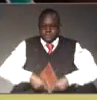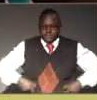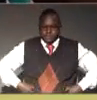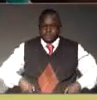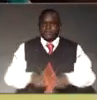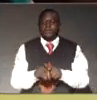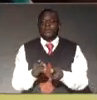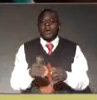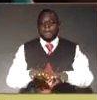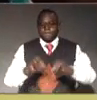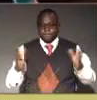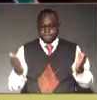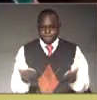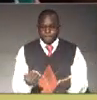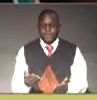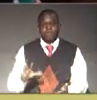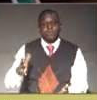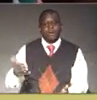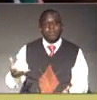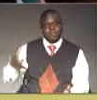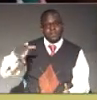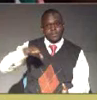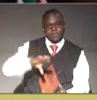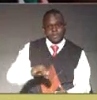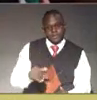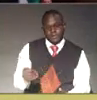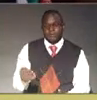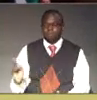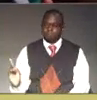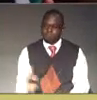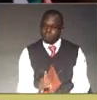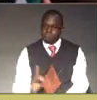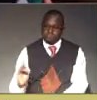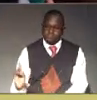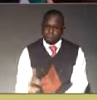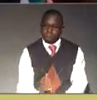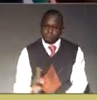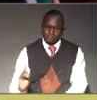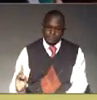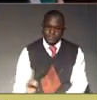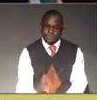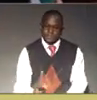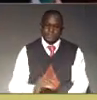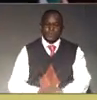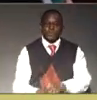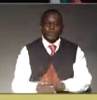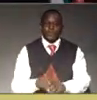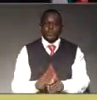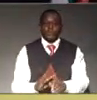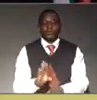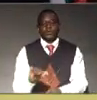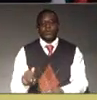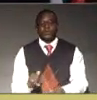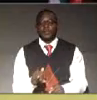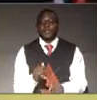filled the basin with water. Then one after the other, he washed the feet of every